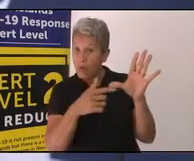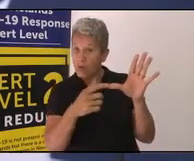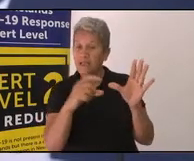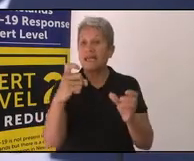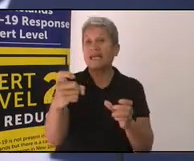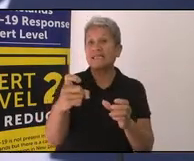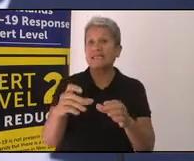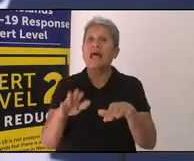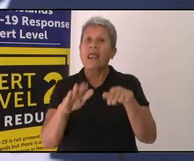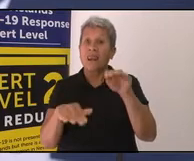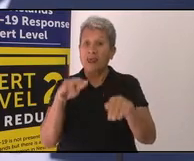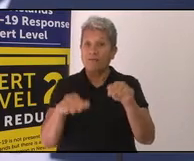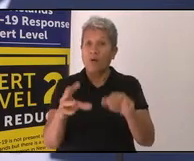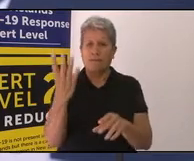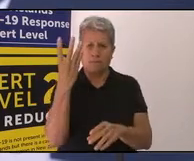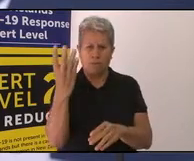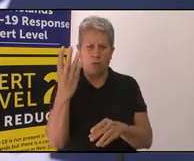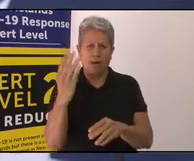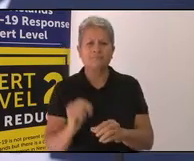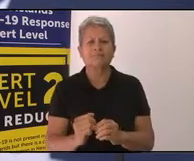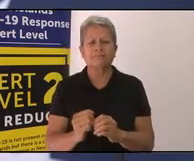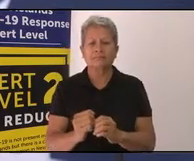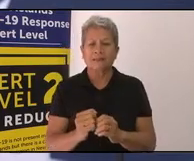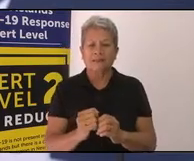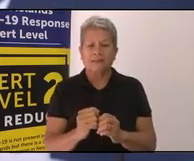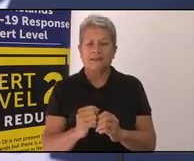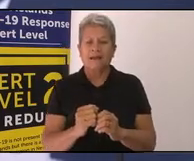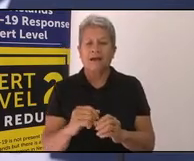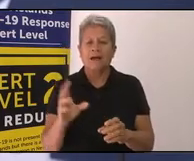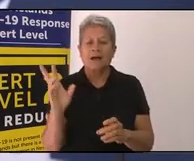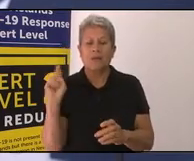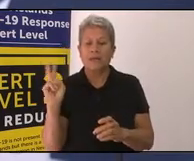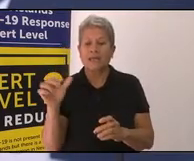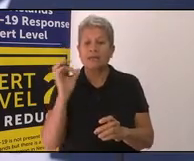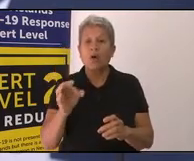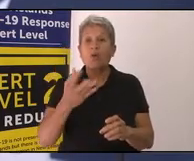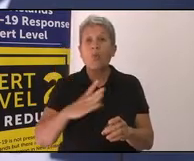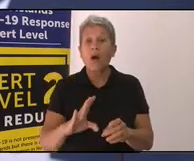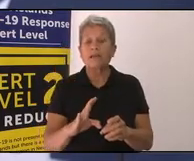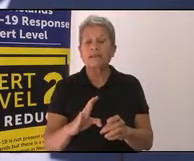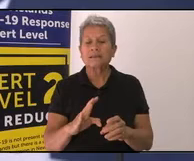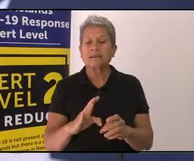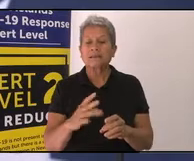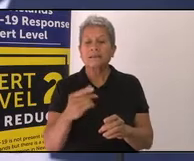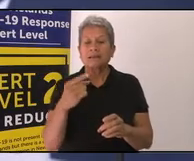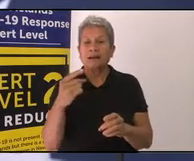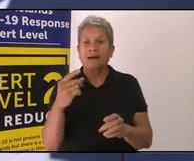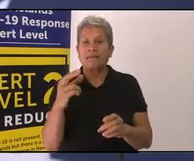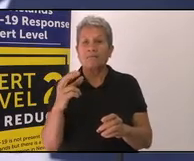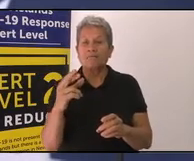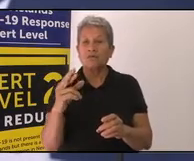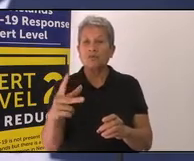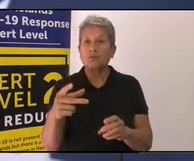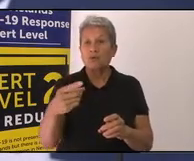of Delta in the community that could flare up before enough people are protected by